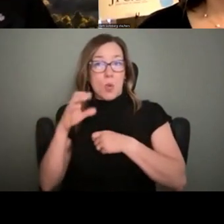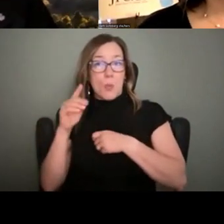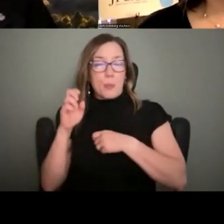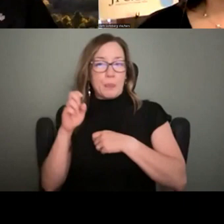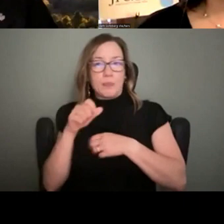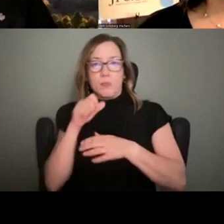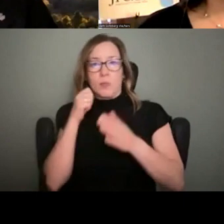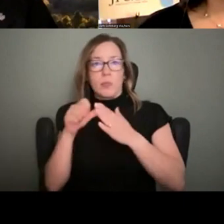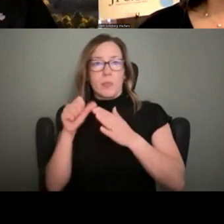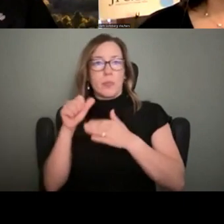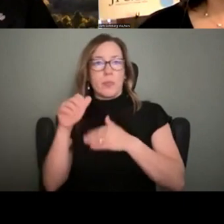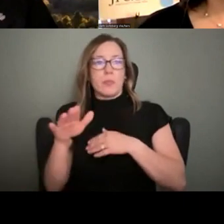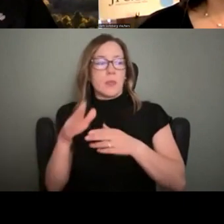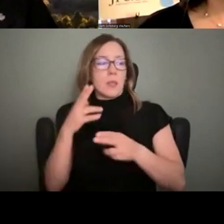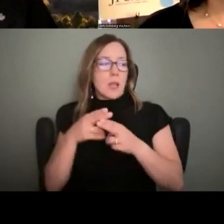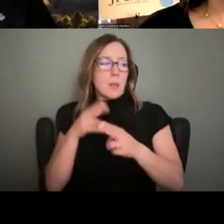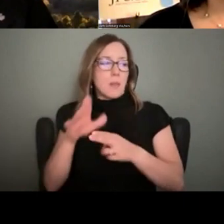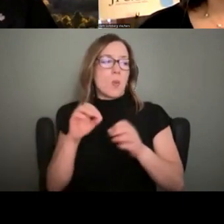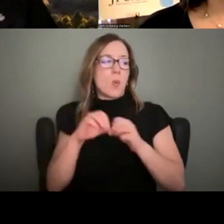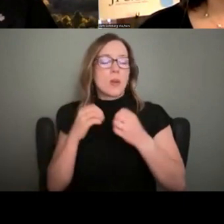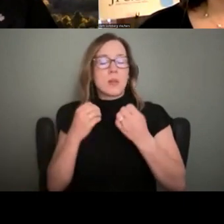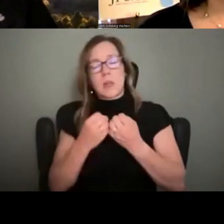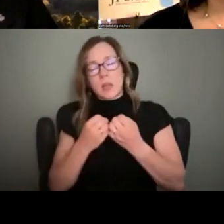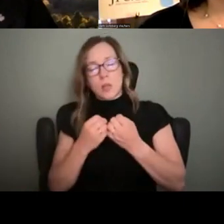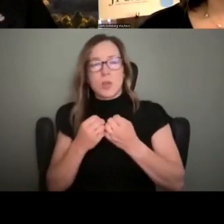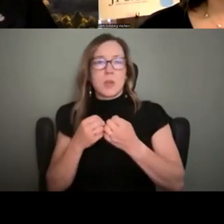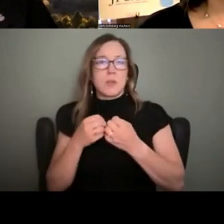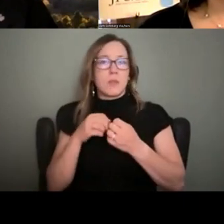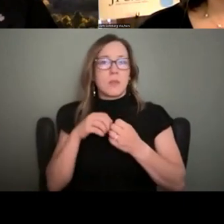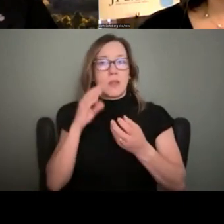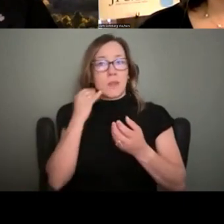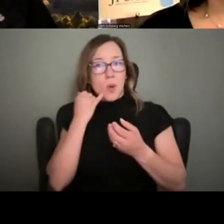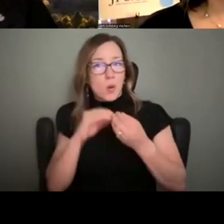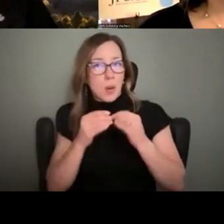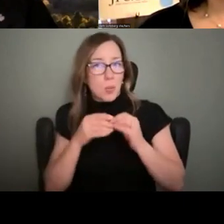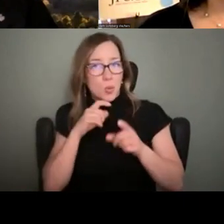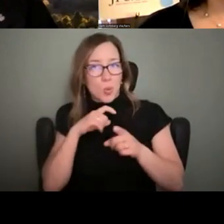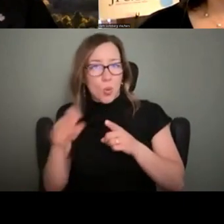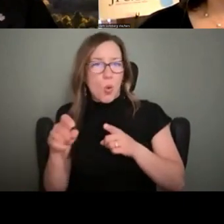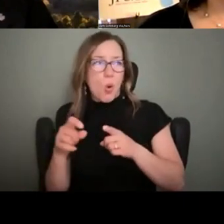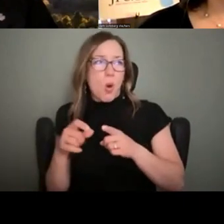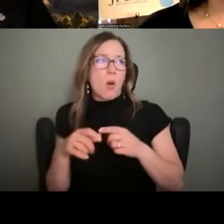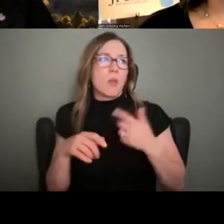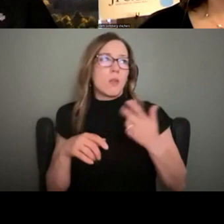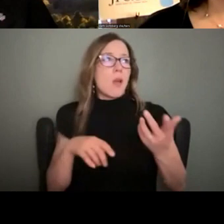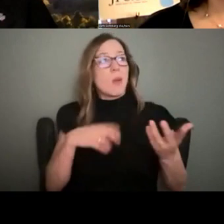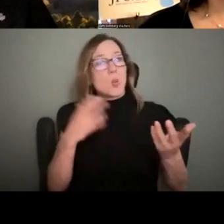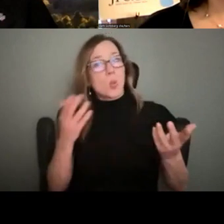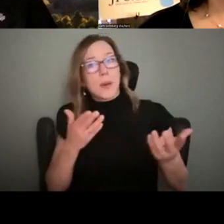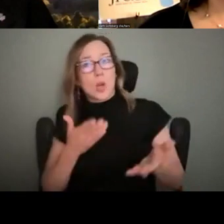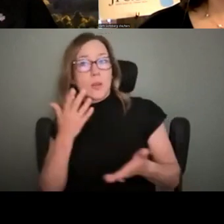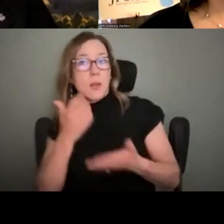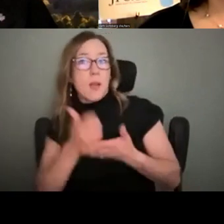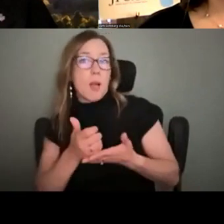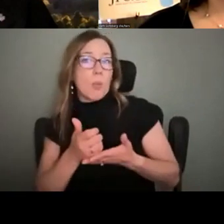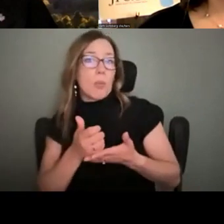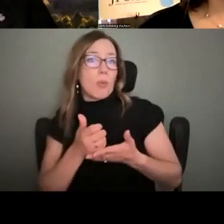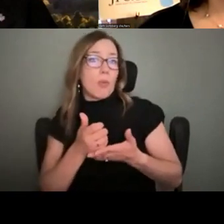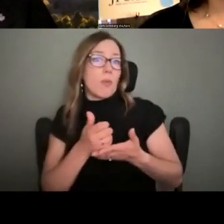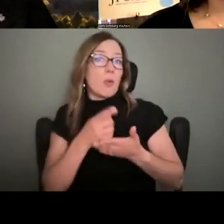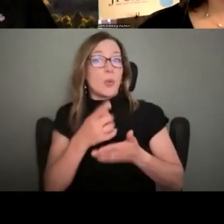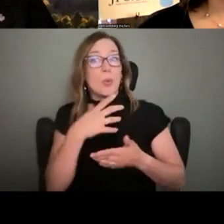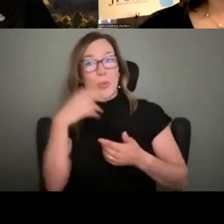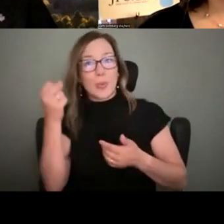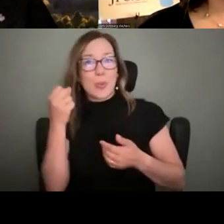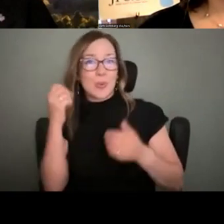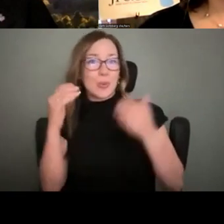the name of your organization, the number to call, and something like, we're here to help. Are you an older